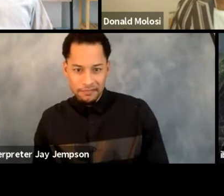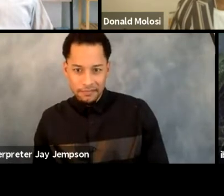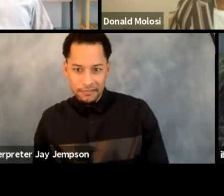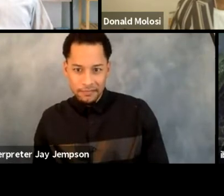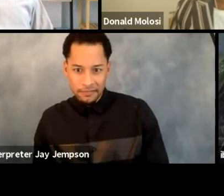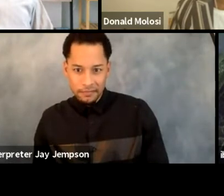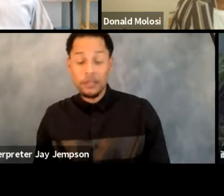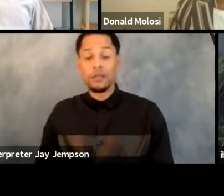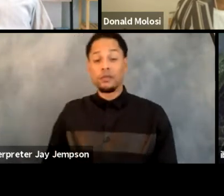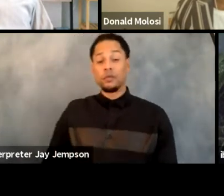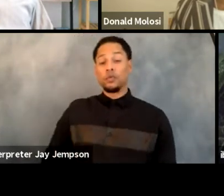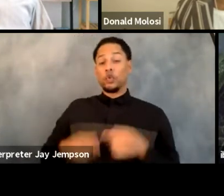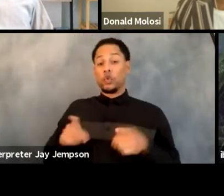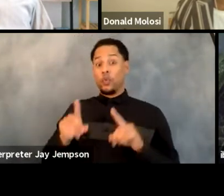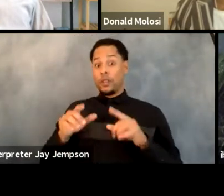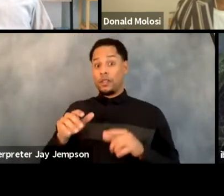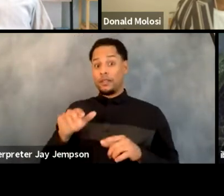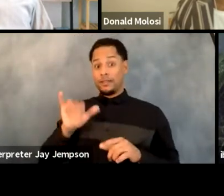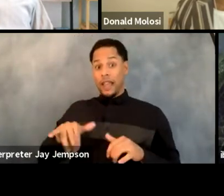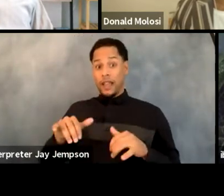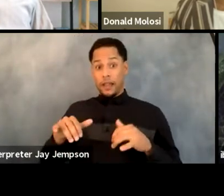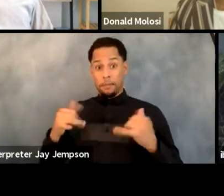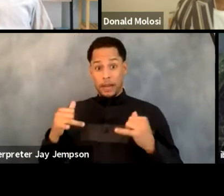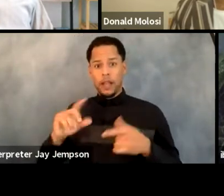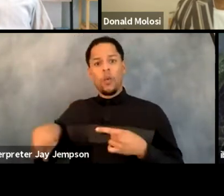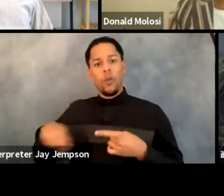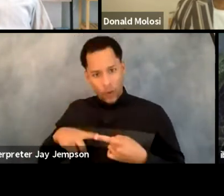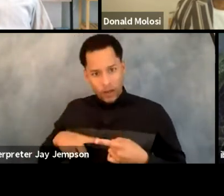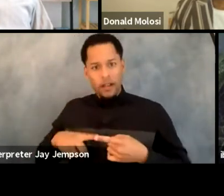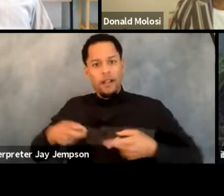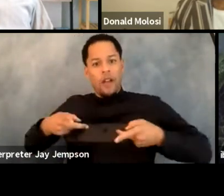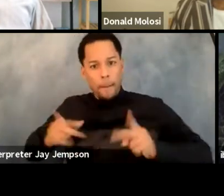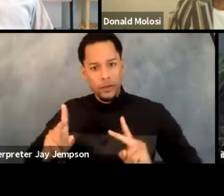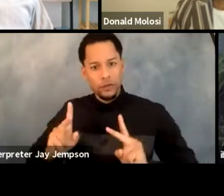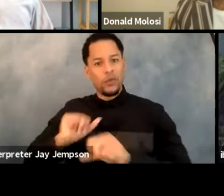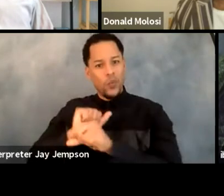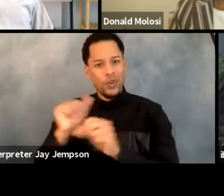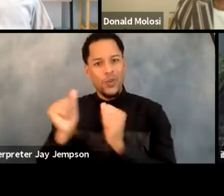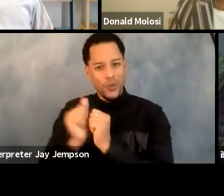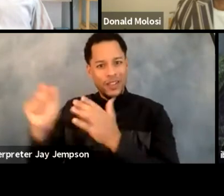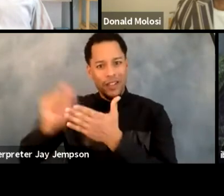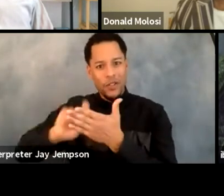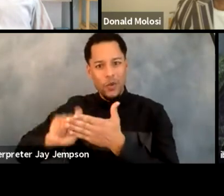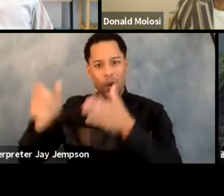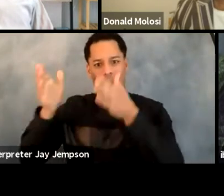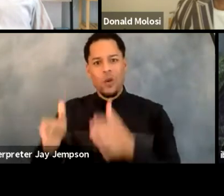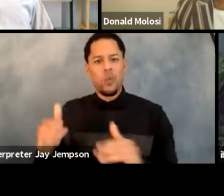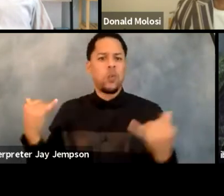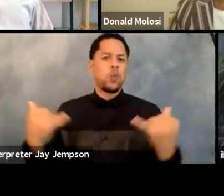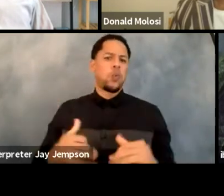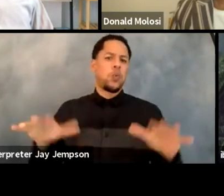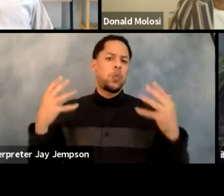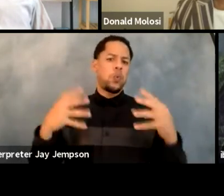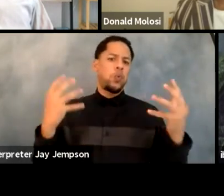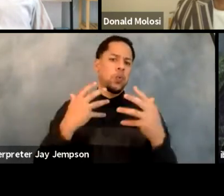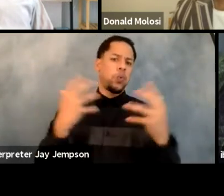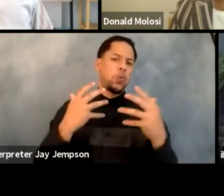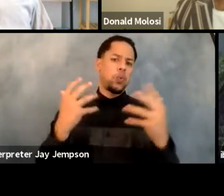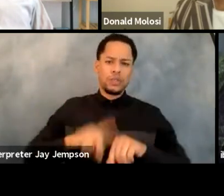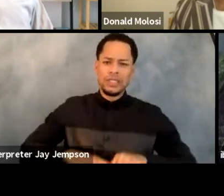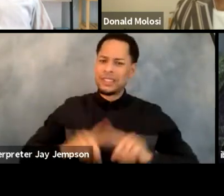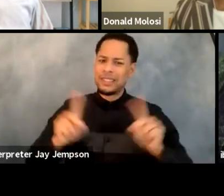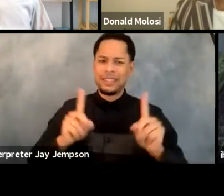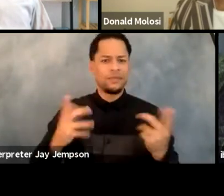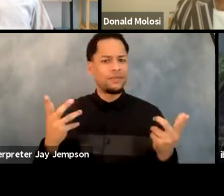was something very special for me, which I felt took the work to a completely different direction by the time it's the